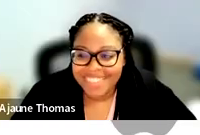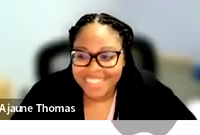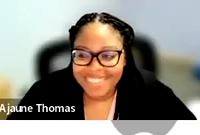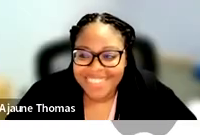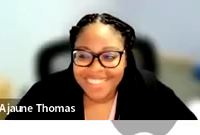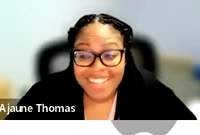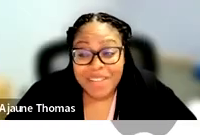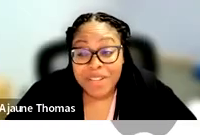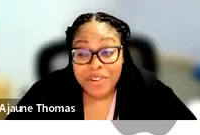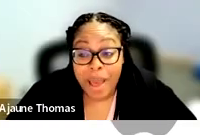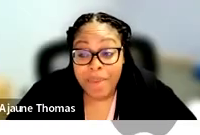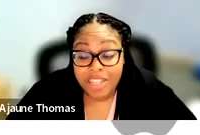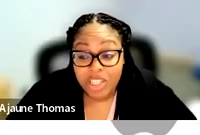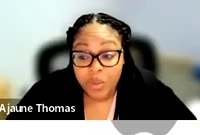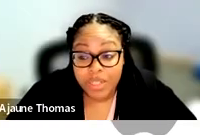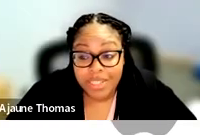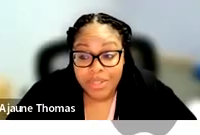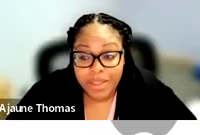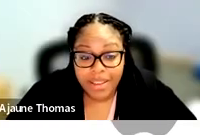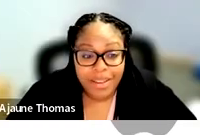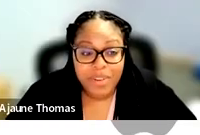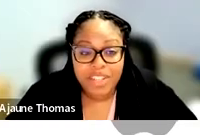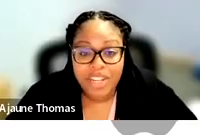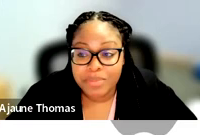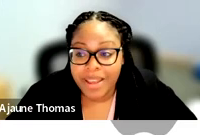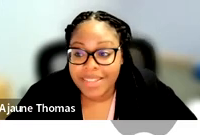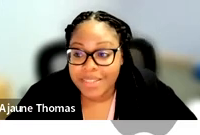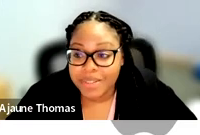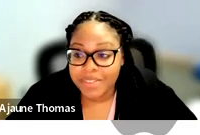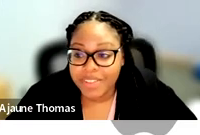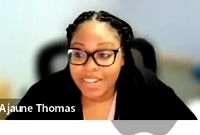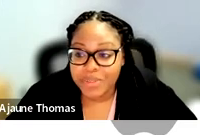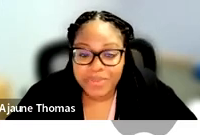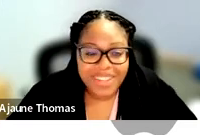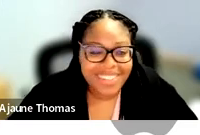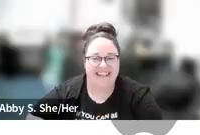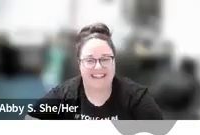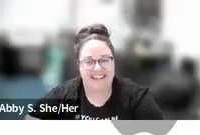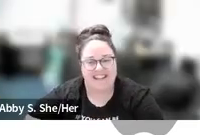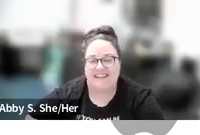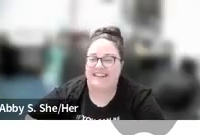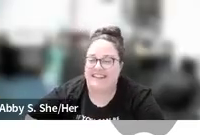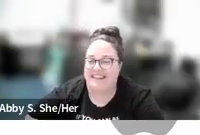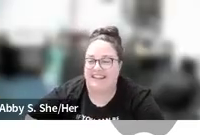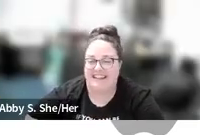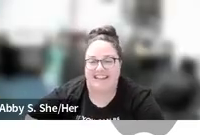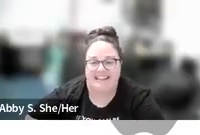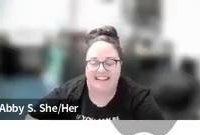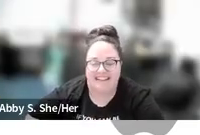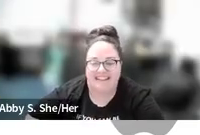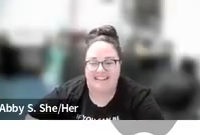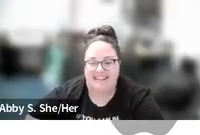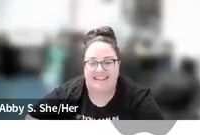up. That's something new. I'm actually going to do that. I'm going to change my accessibility for that too. So